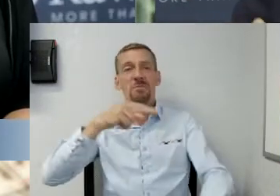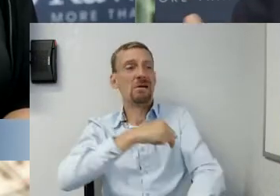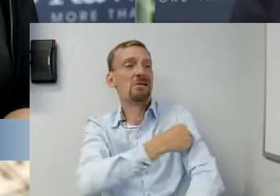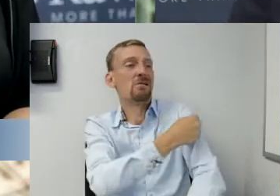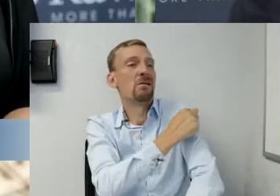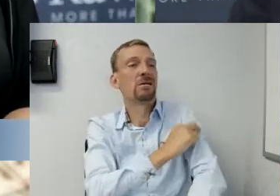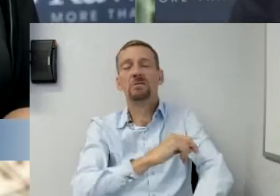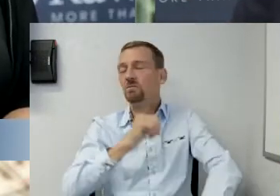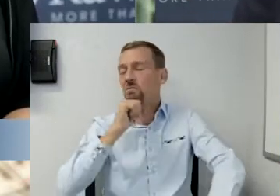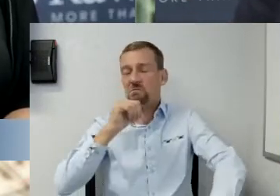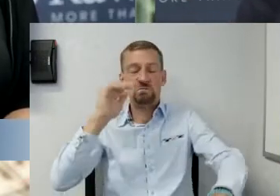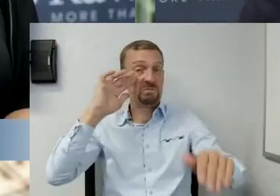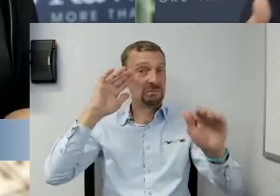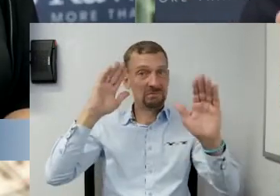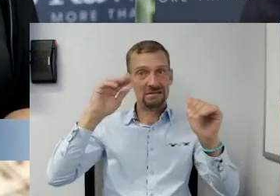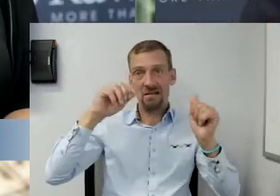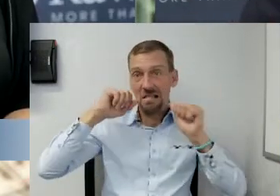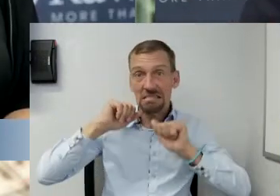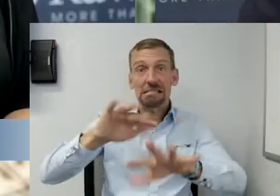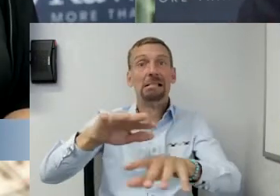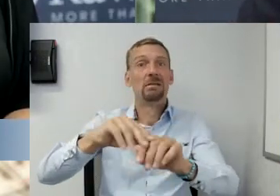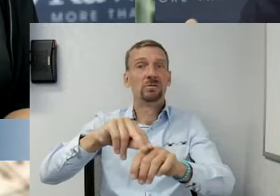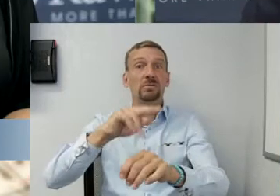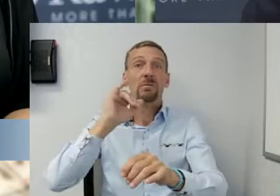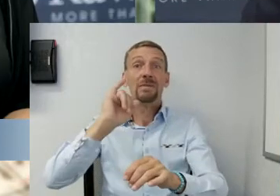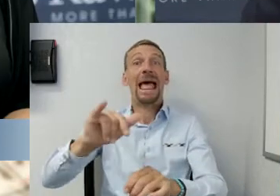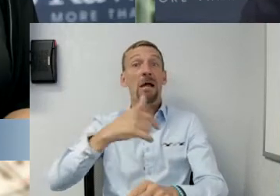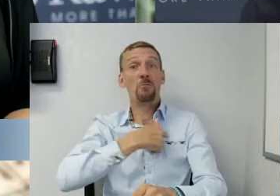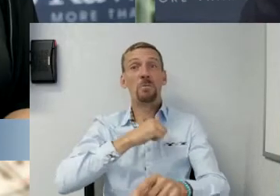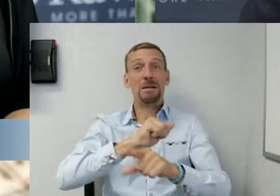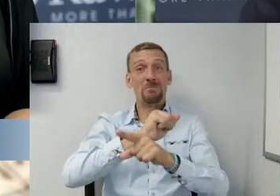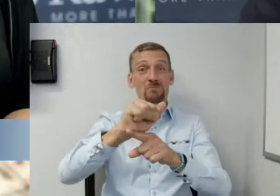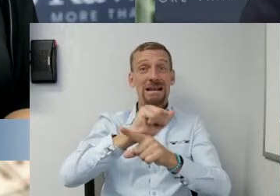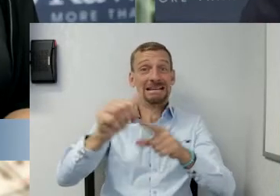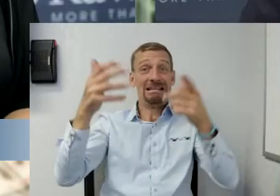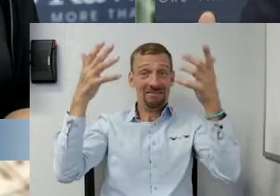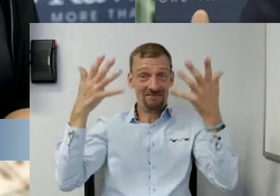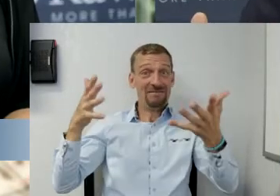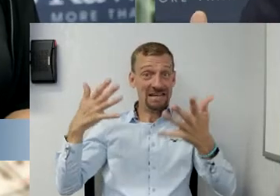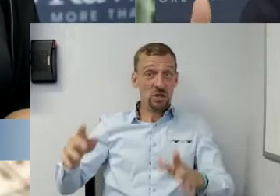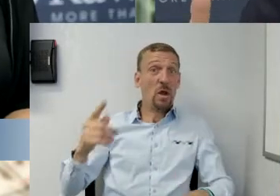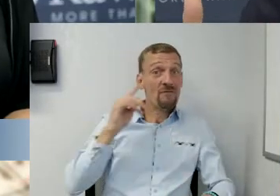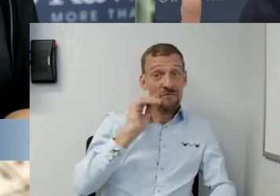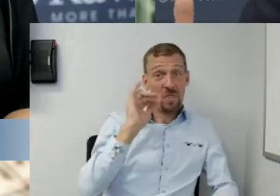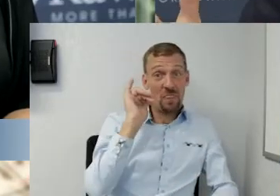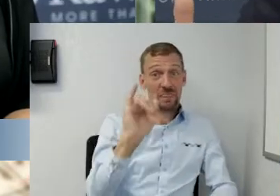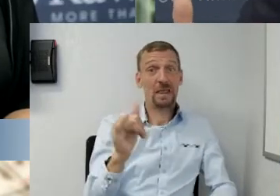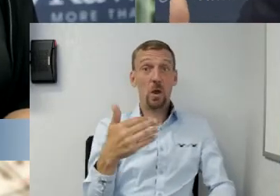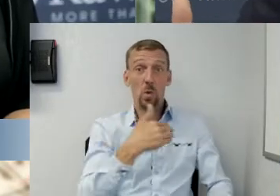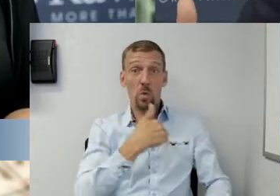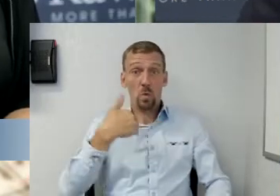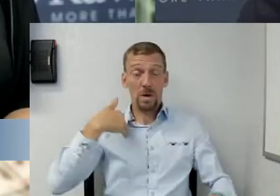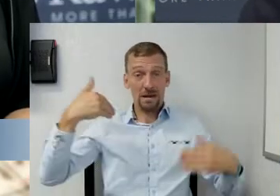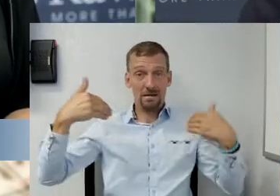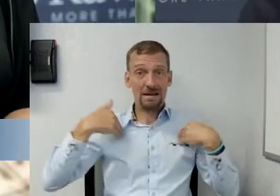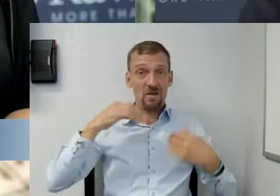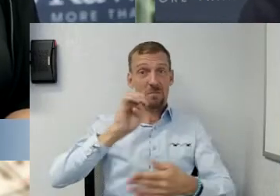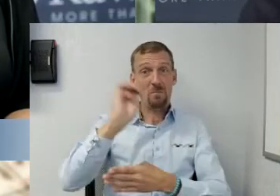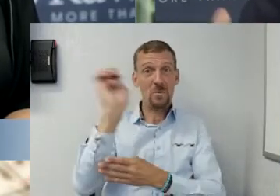patients unexpectedly. So that's why we have the Hospital Emergency Incident Command